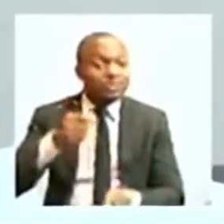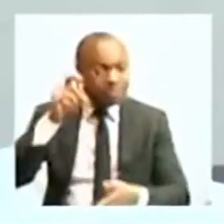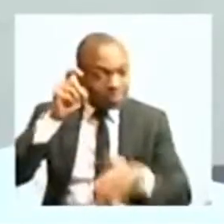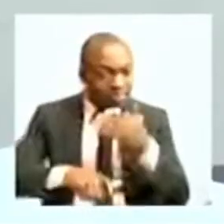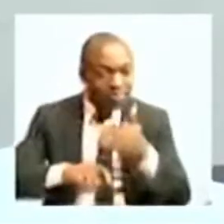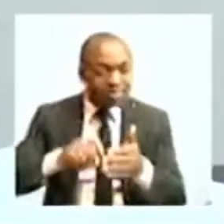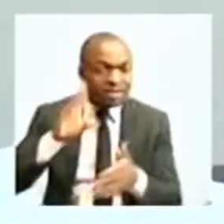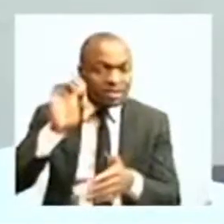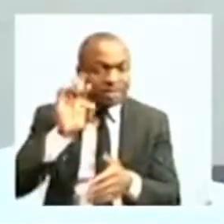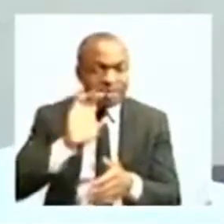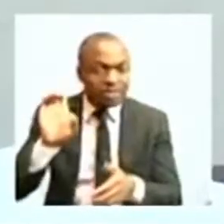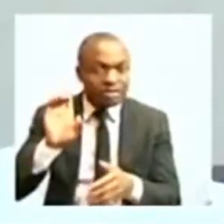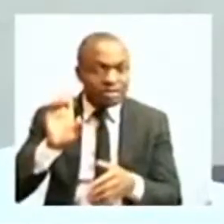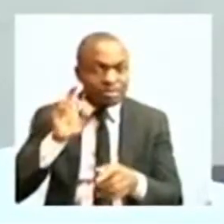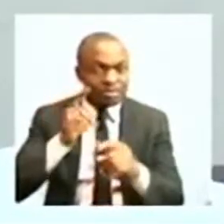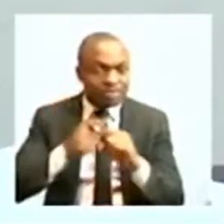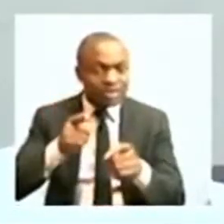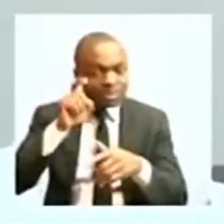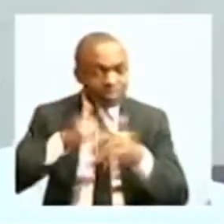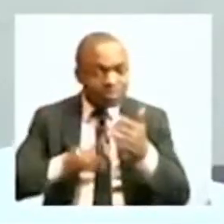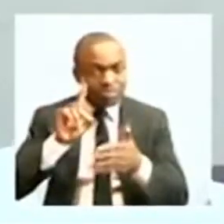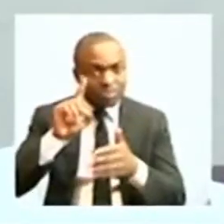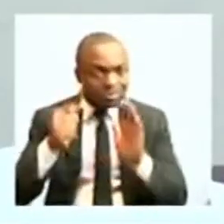it's costing 1.5 million.